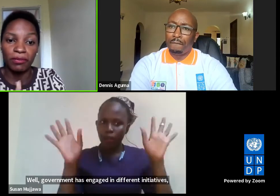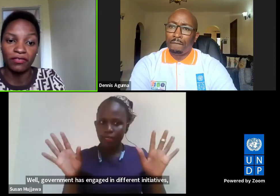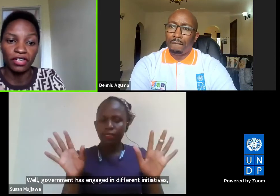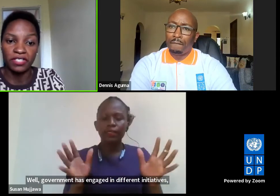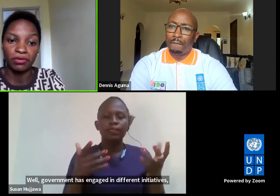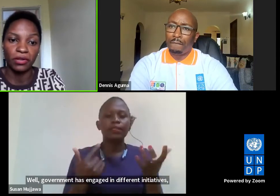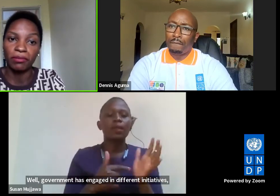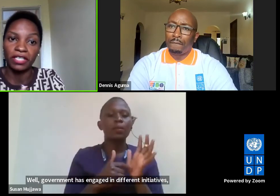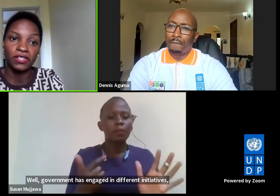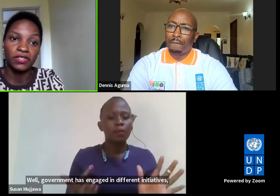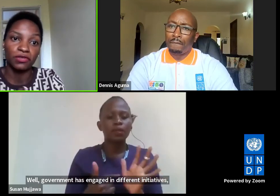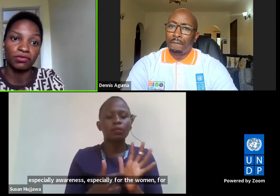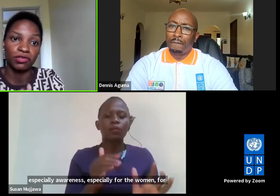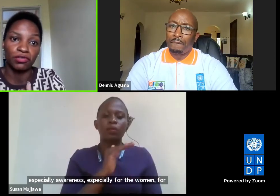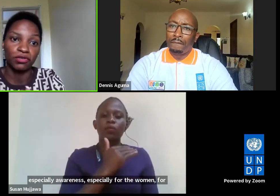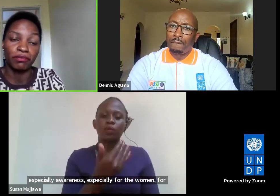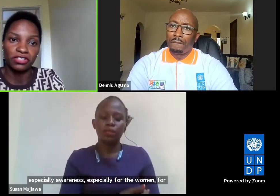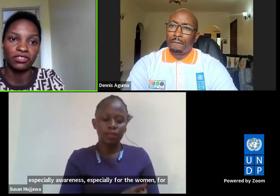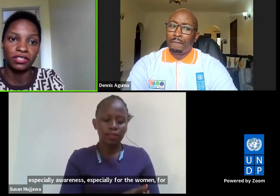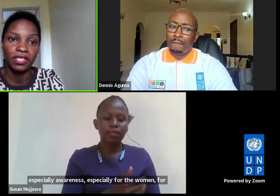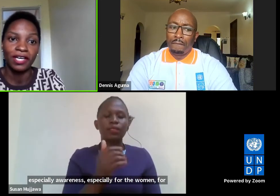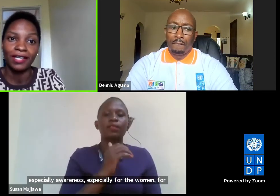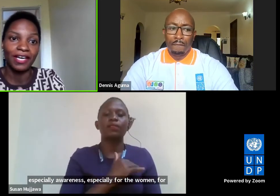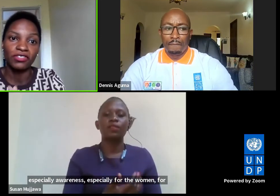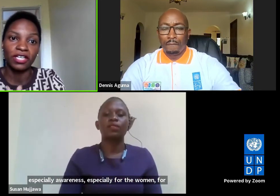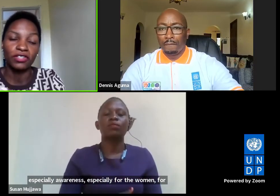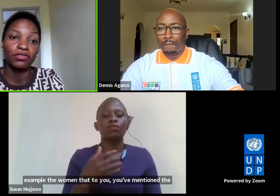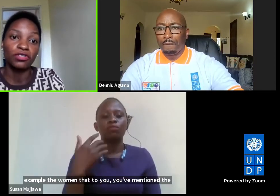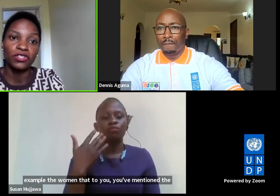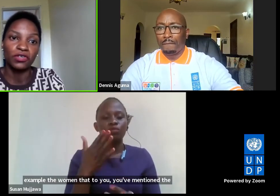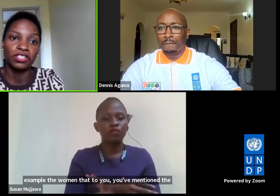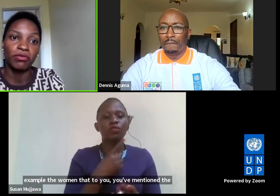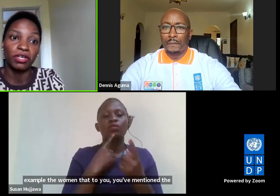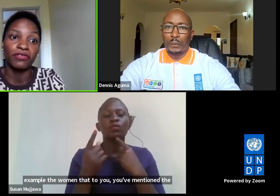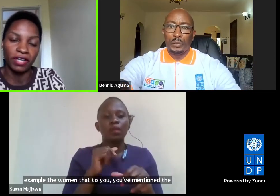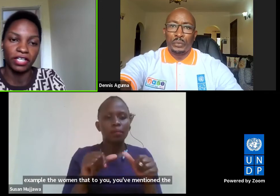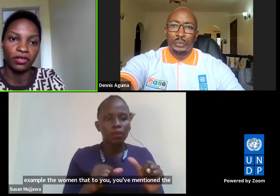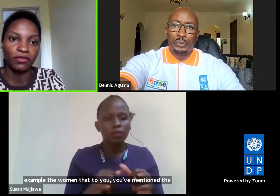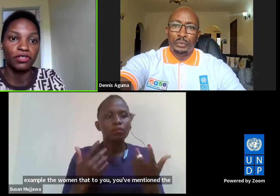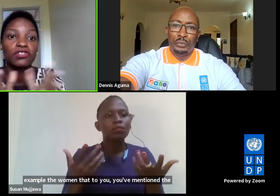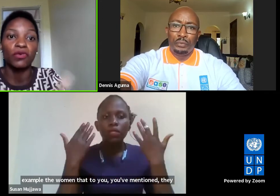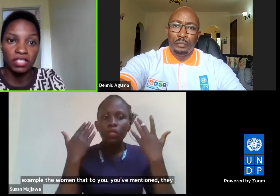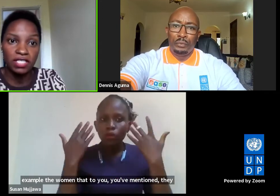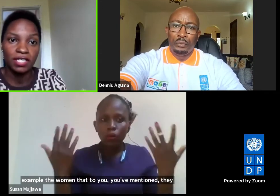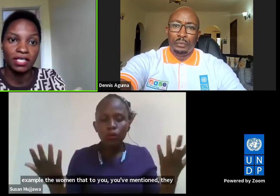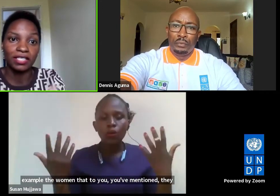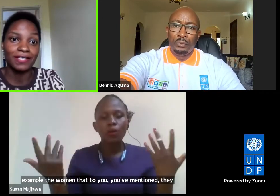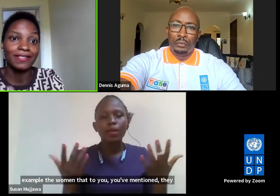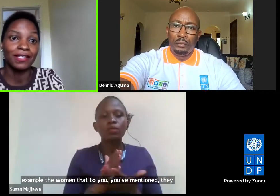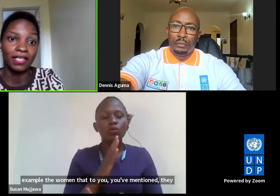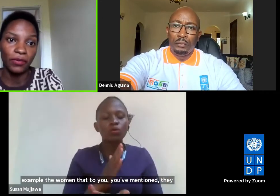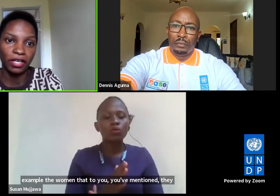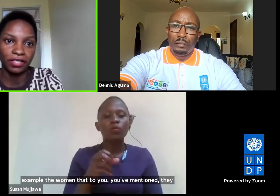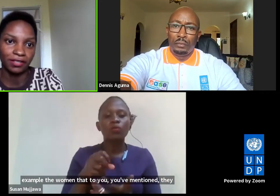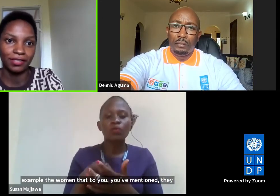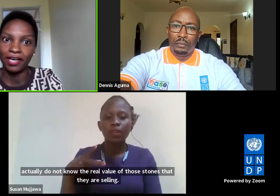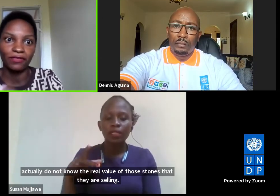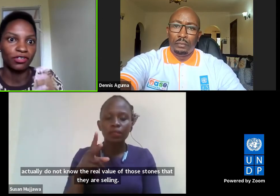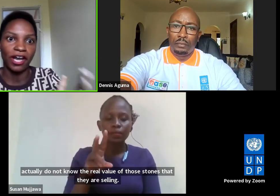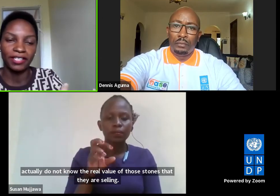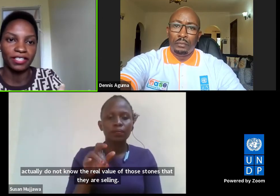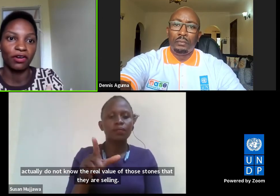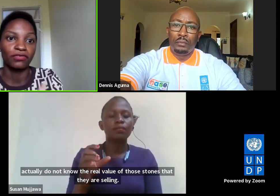the women, for example, the women that you've mentioned, they actually do not know the real value of those stones that they are selling away.